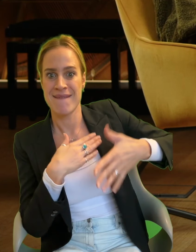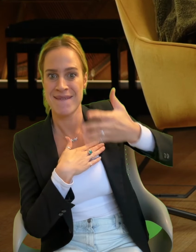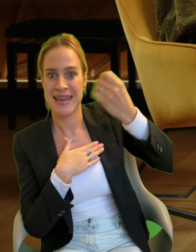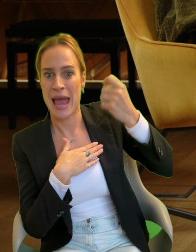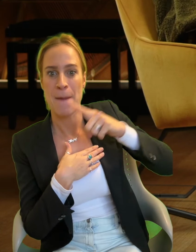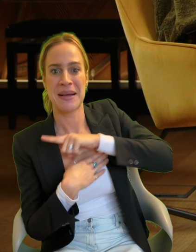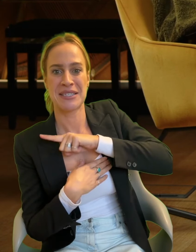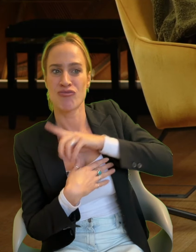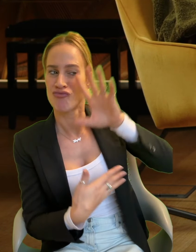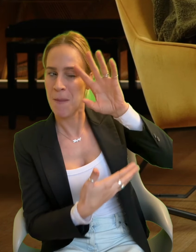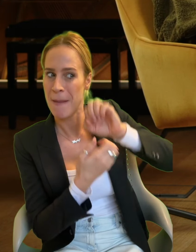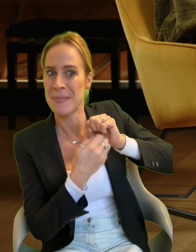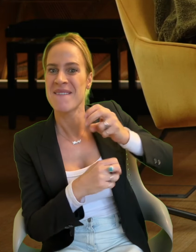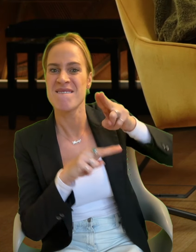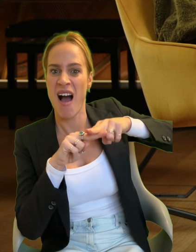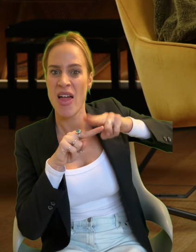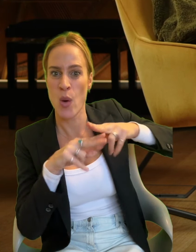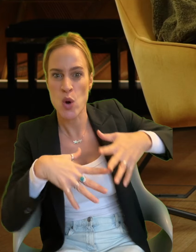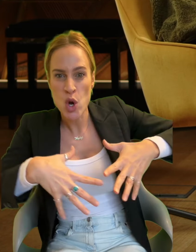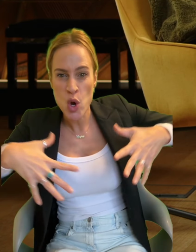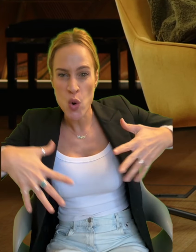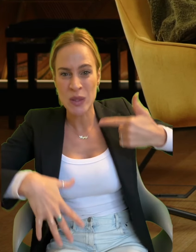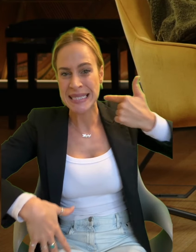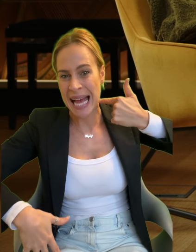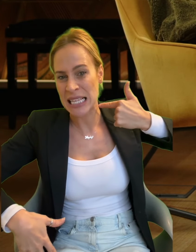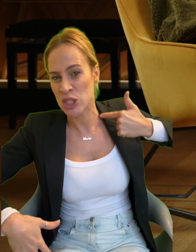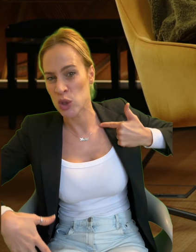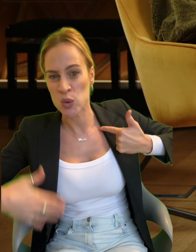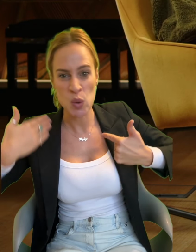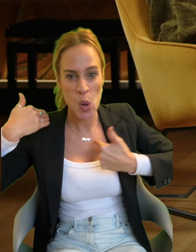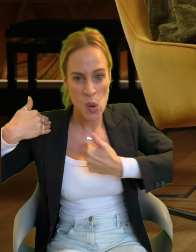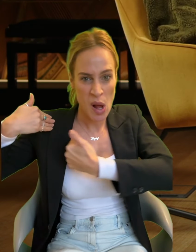story because his dad was huge, tattooed, looked like